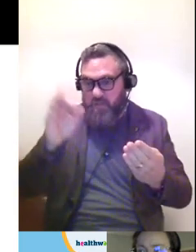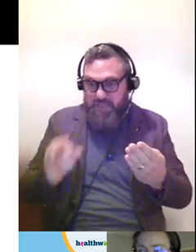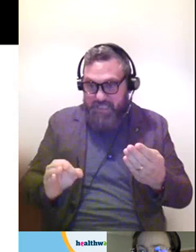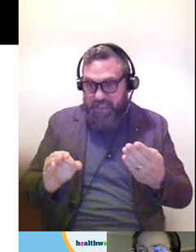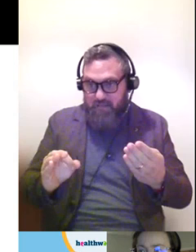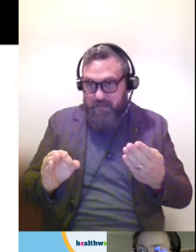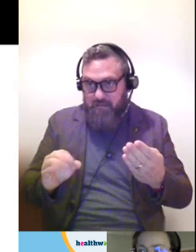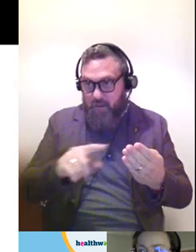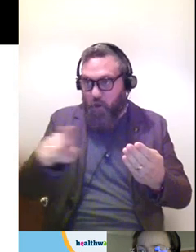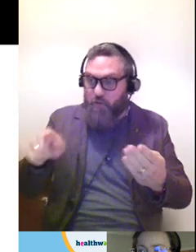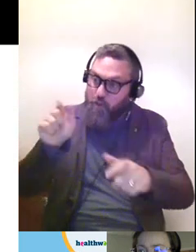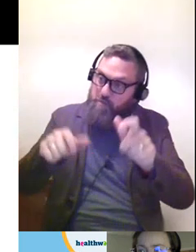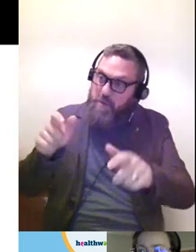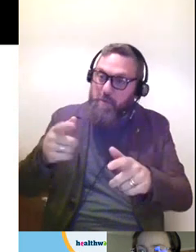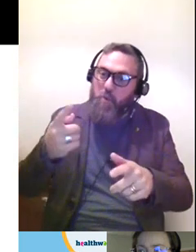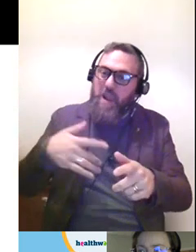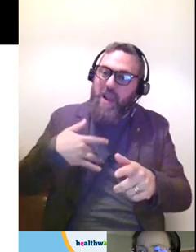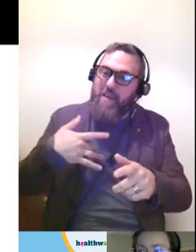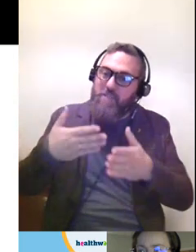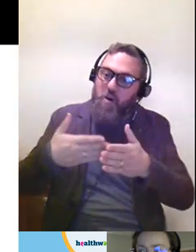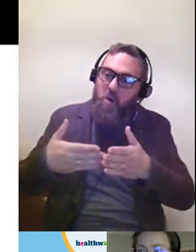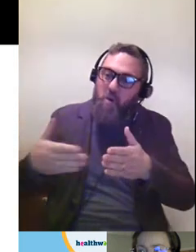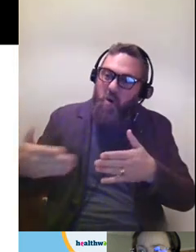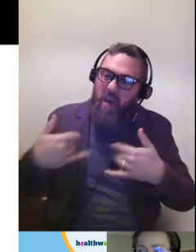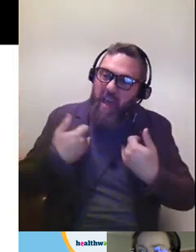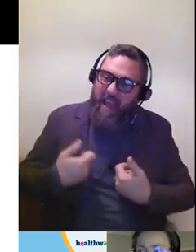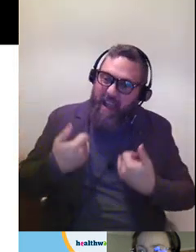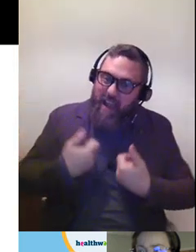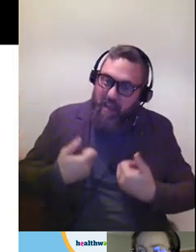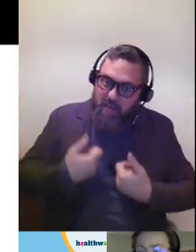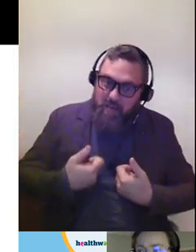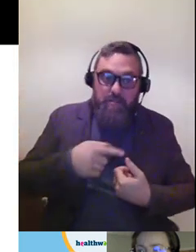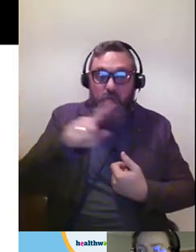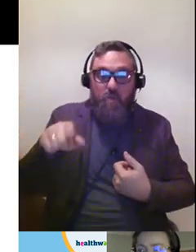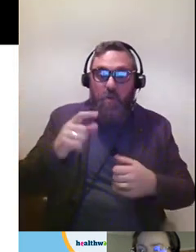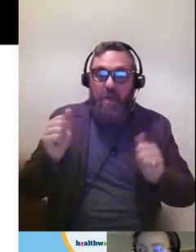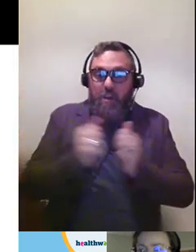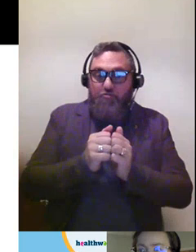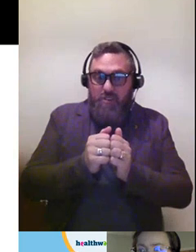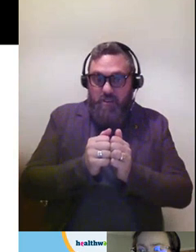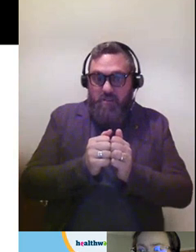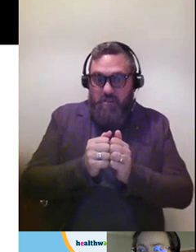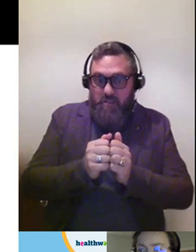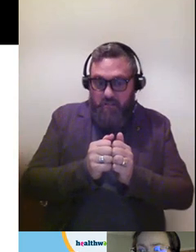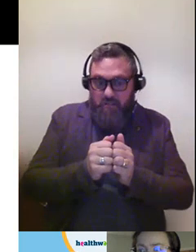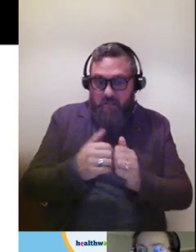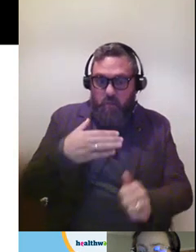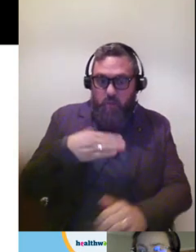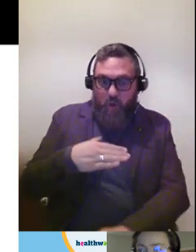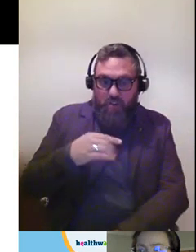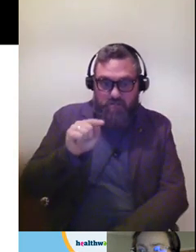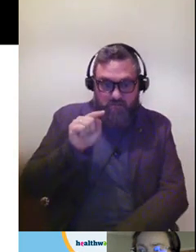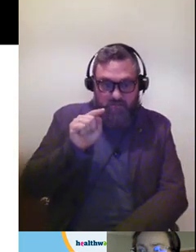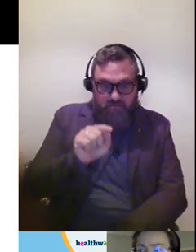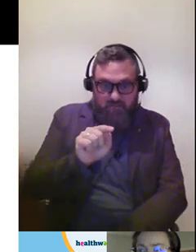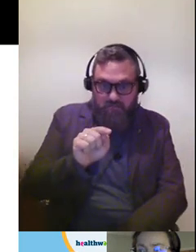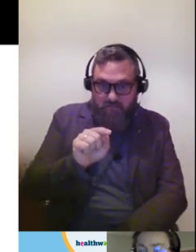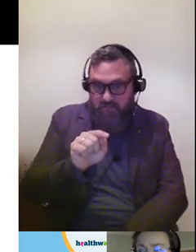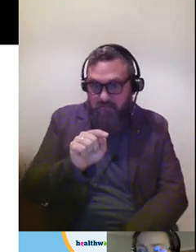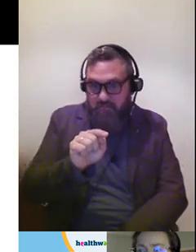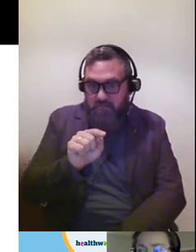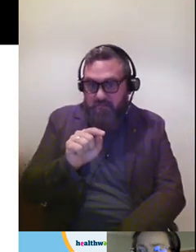live in ill health. And so we have agreed, as we've developed this strategy, that we really want to do everything that we